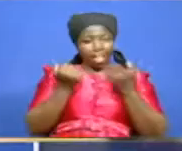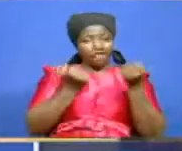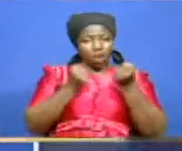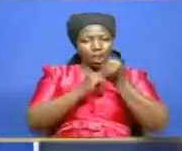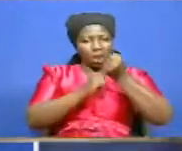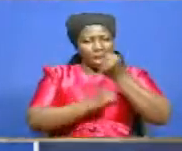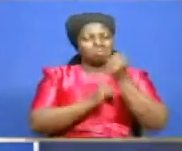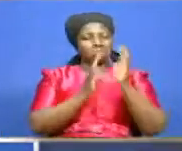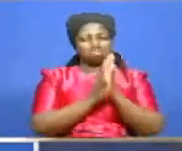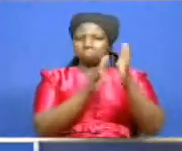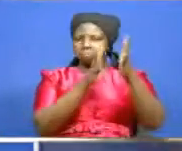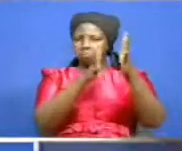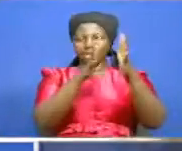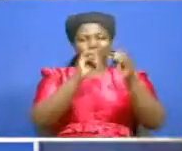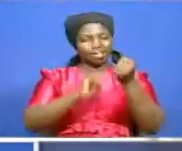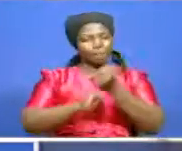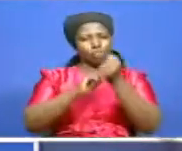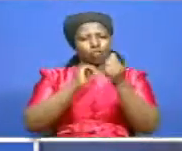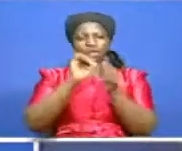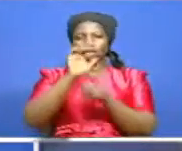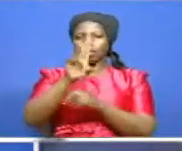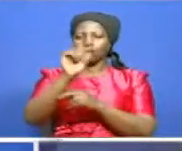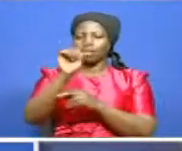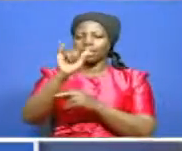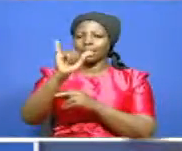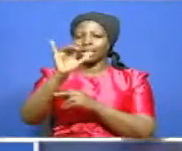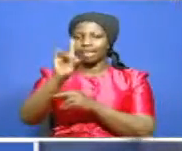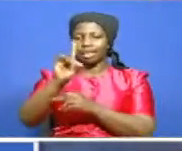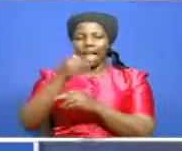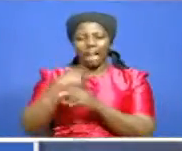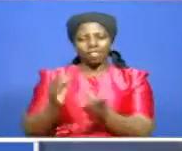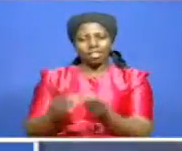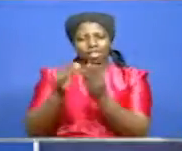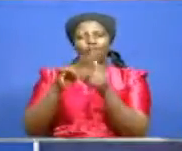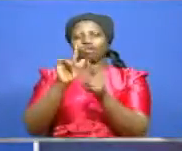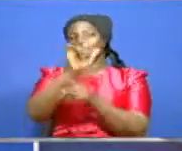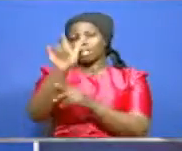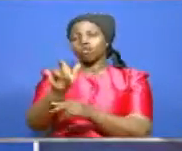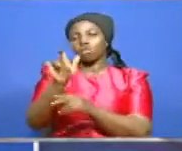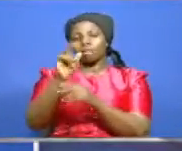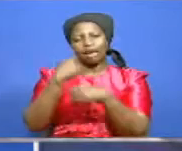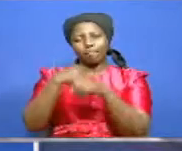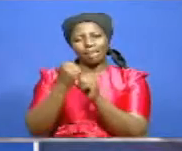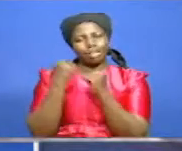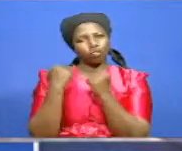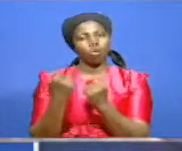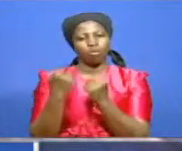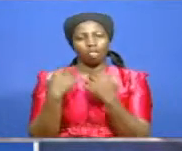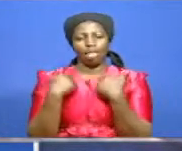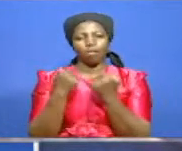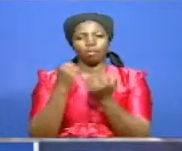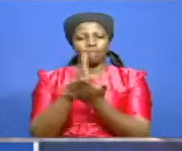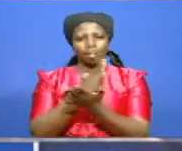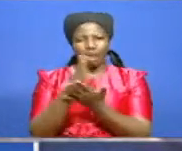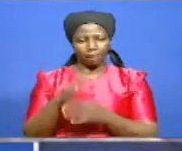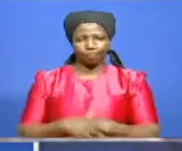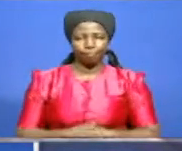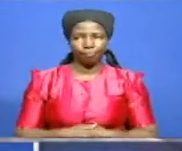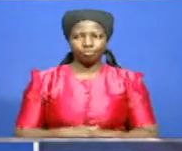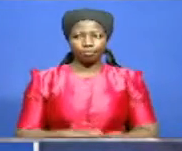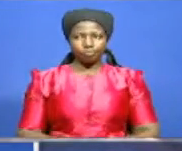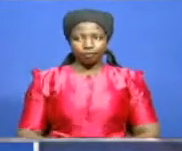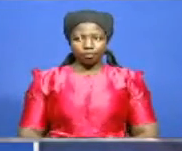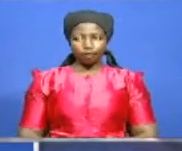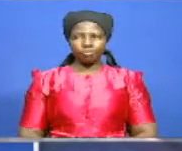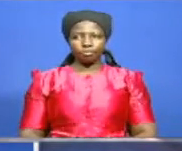support that USAID has offered to the region in strengthening its health sector. The U.S. Agency for International Development has granted